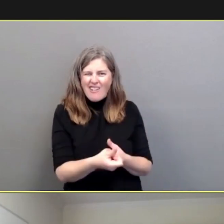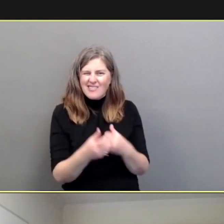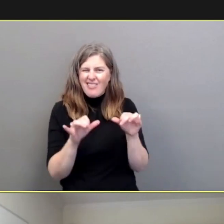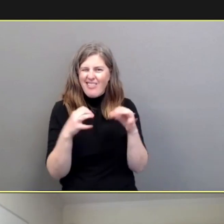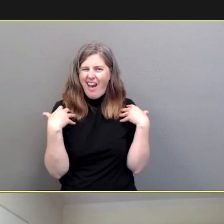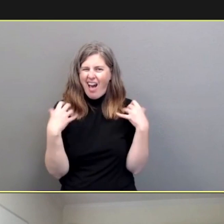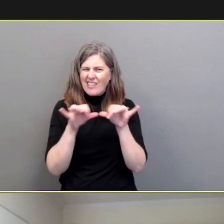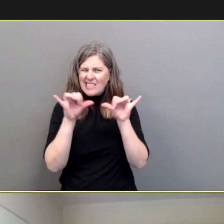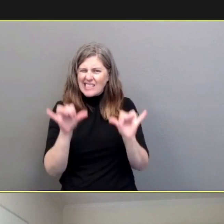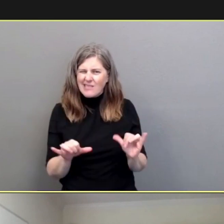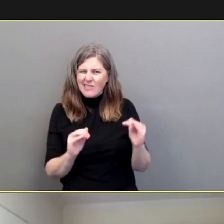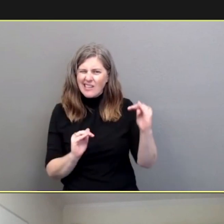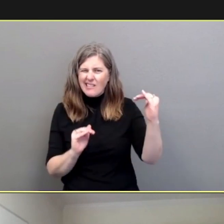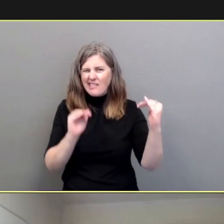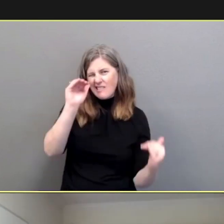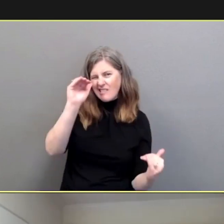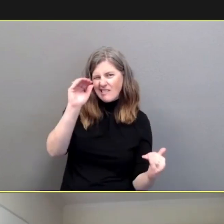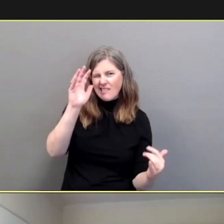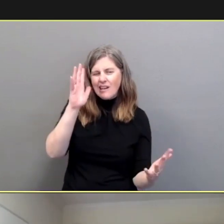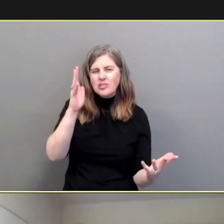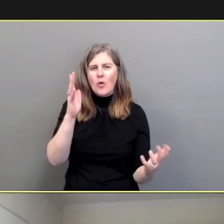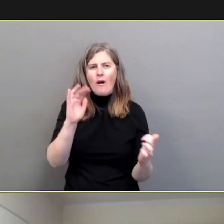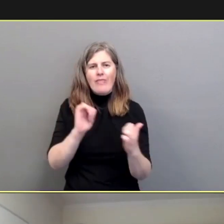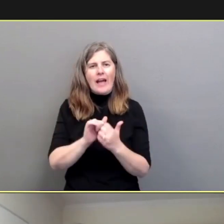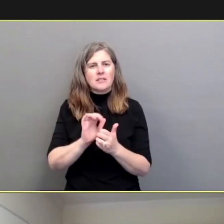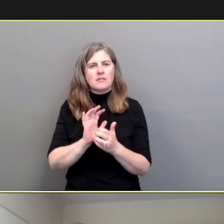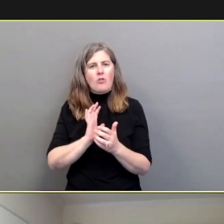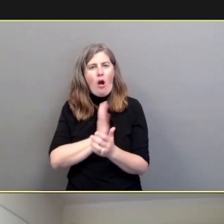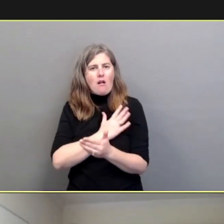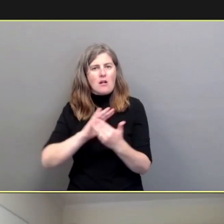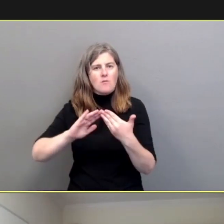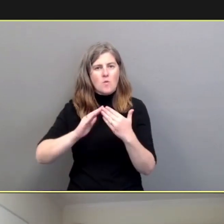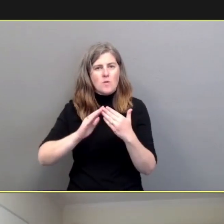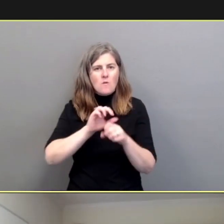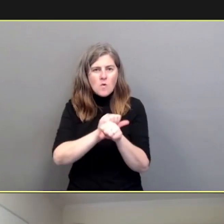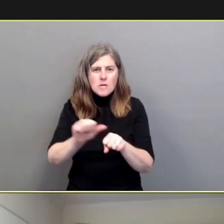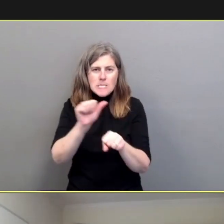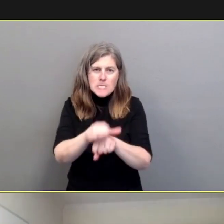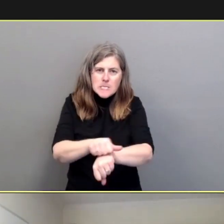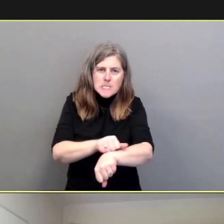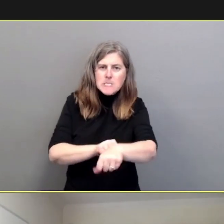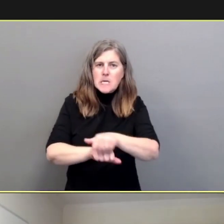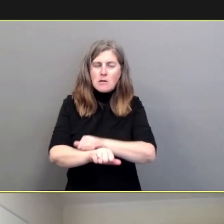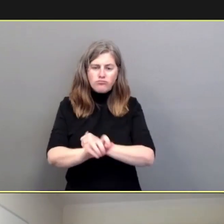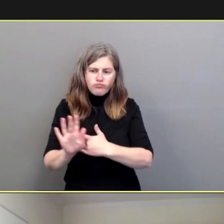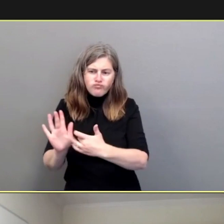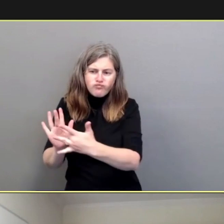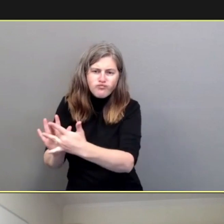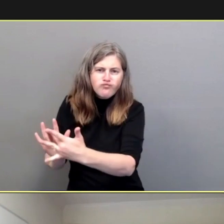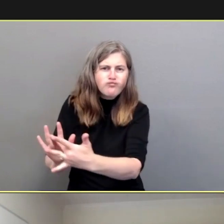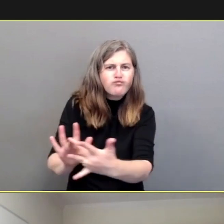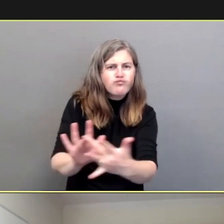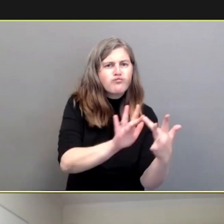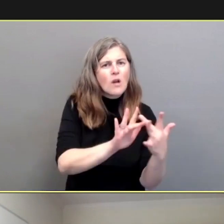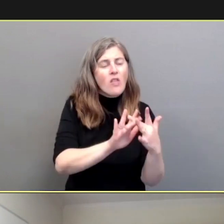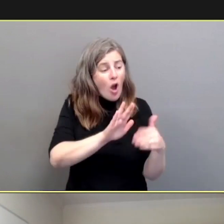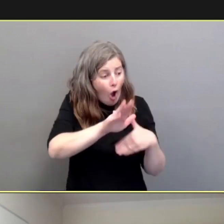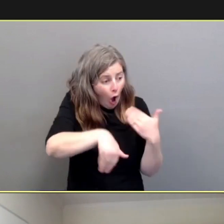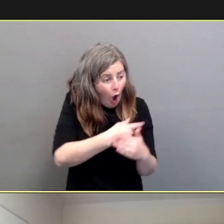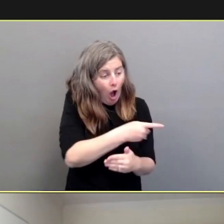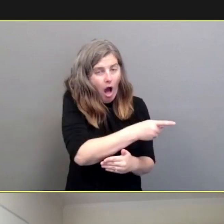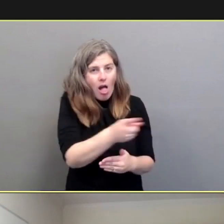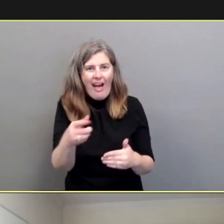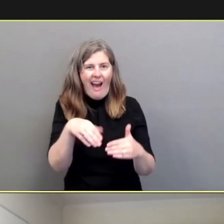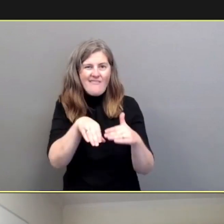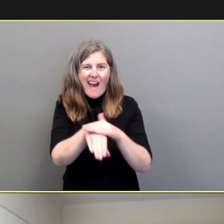part of this is what we do as a community, I believe, to reach out and make sure that every person has access and the information that they